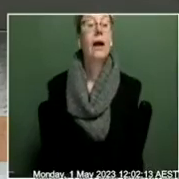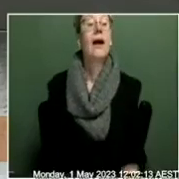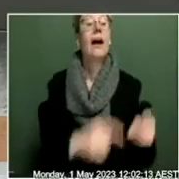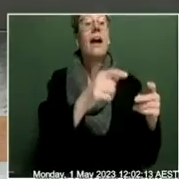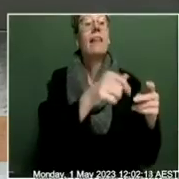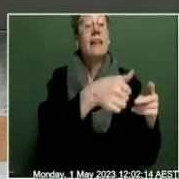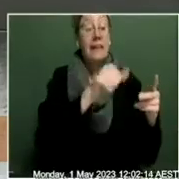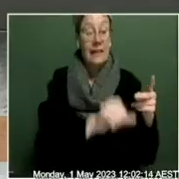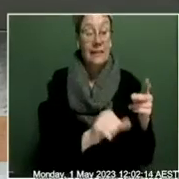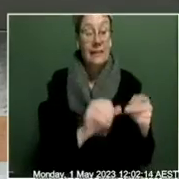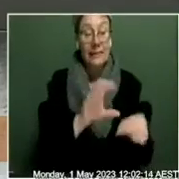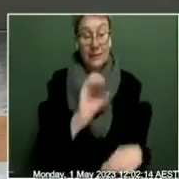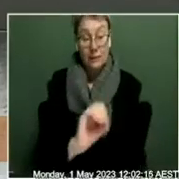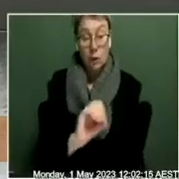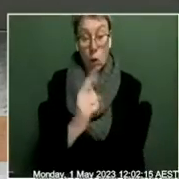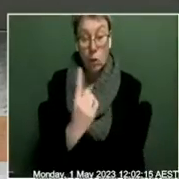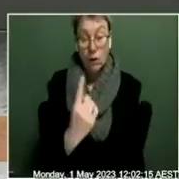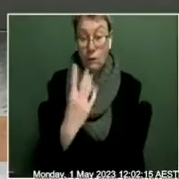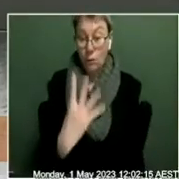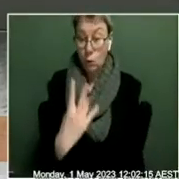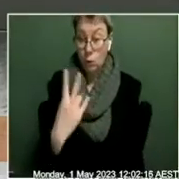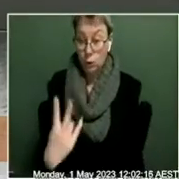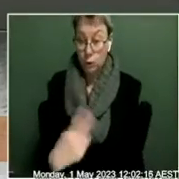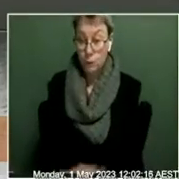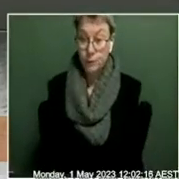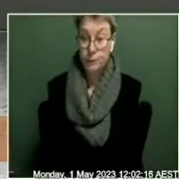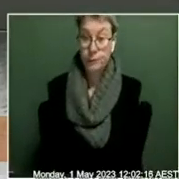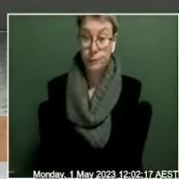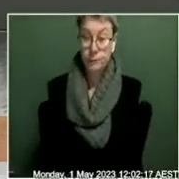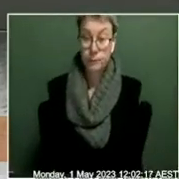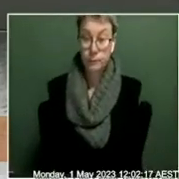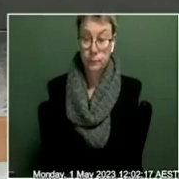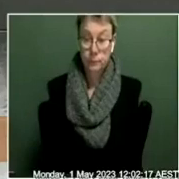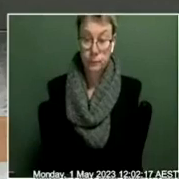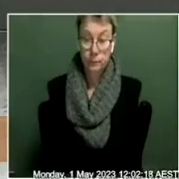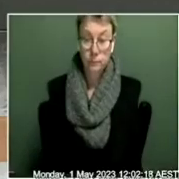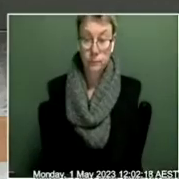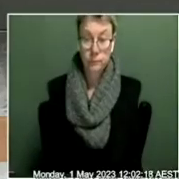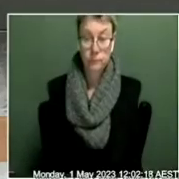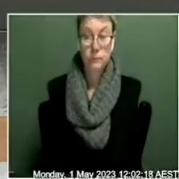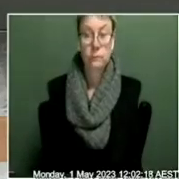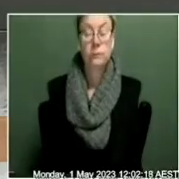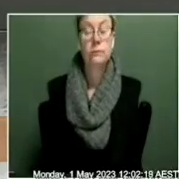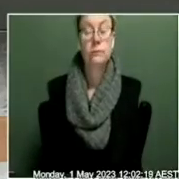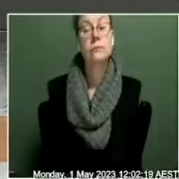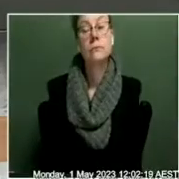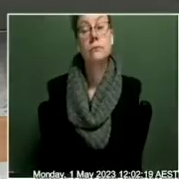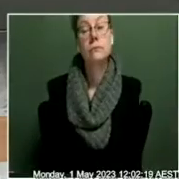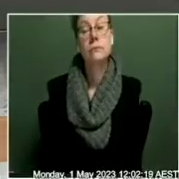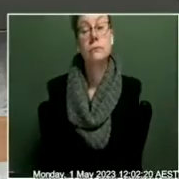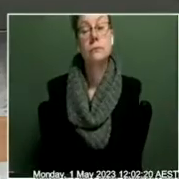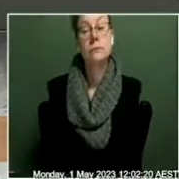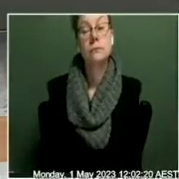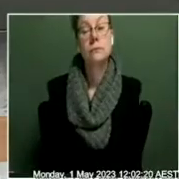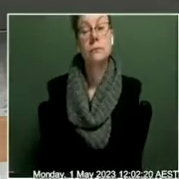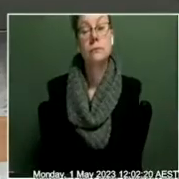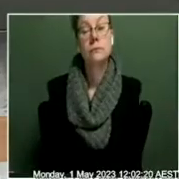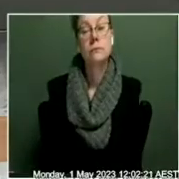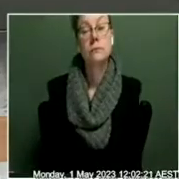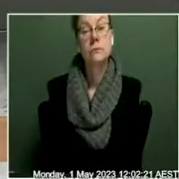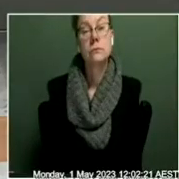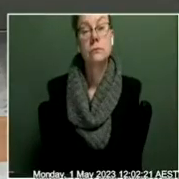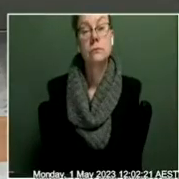This is a statement put out 18 months ago by the Police Union, the Health and Community Service Union and the